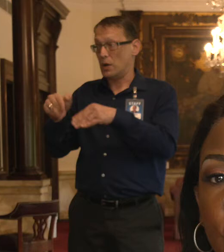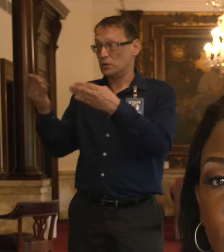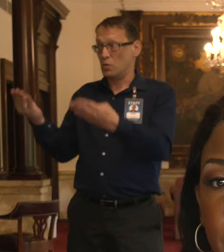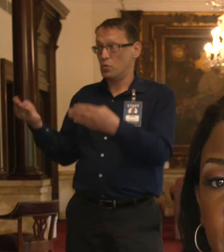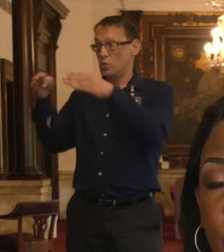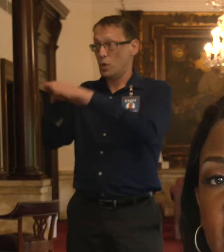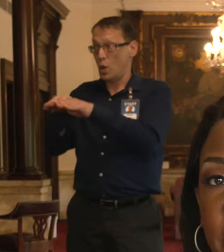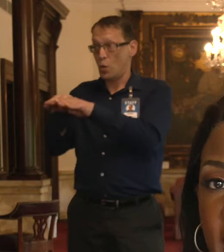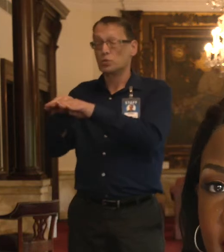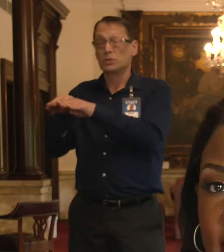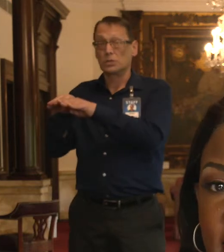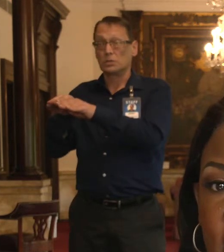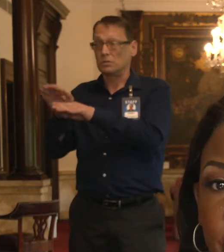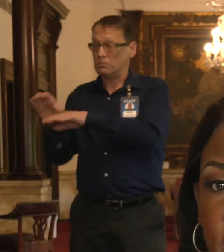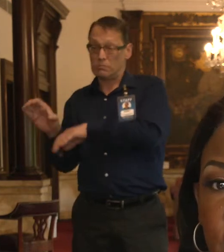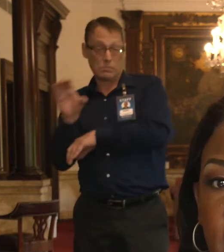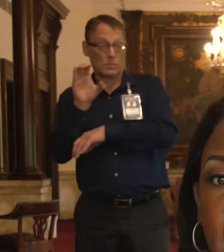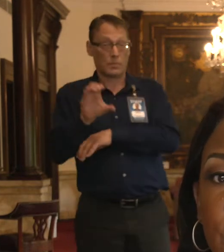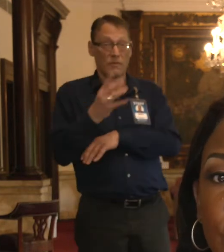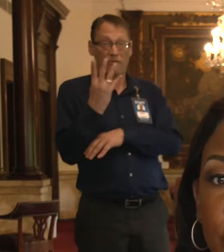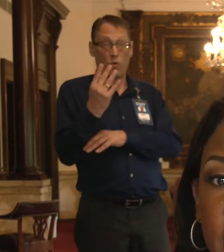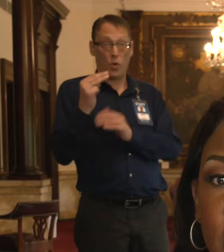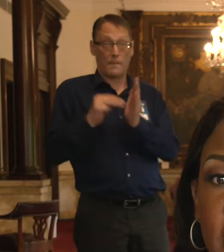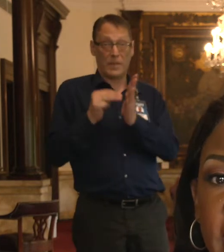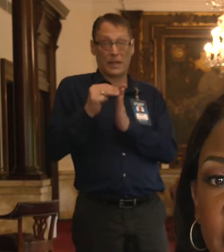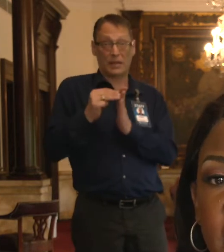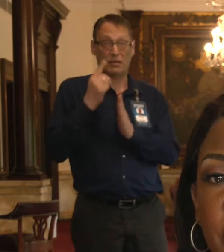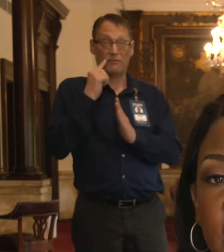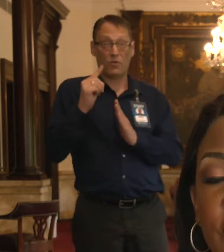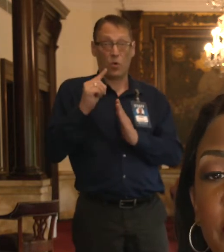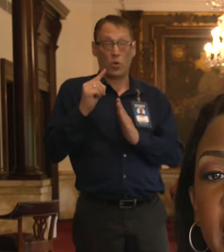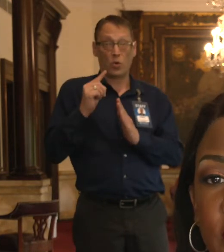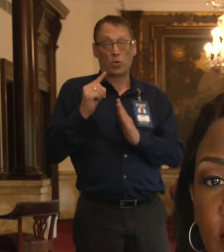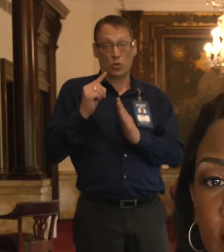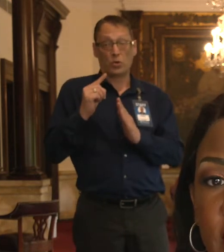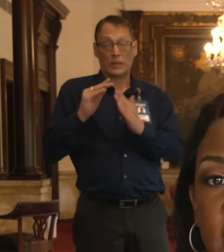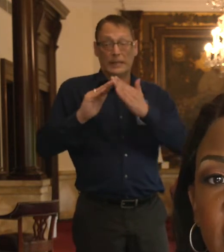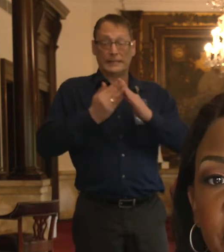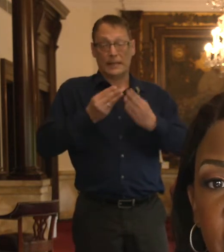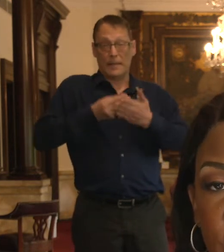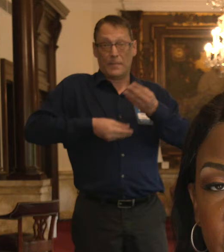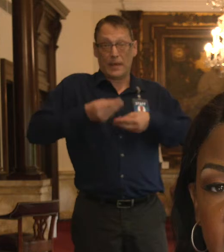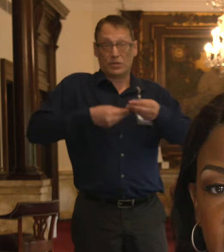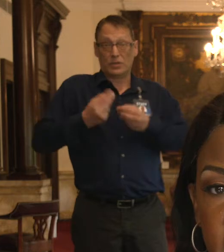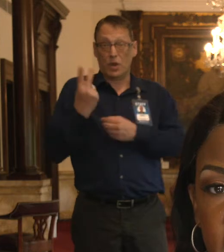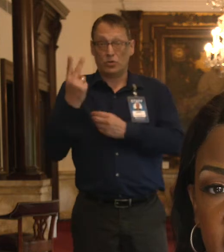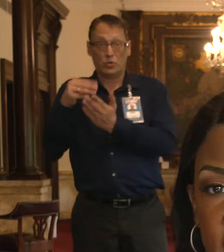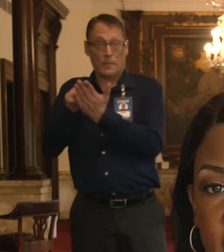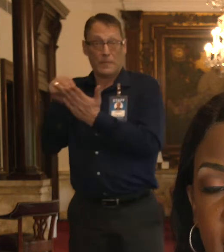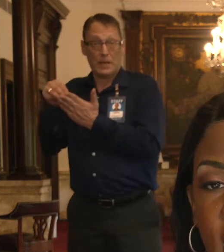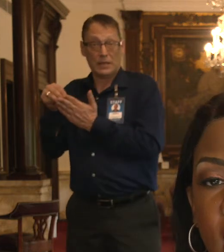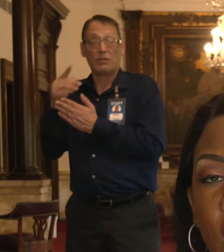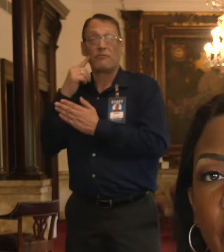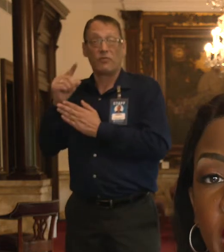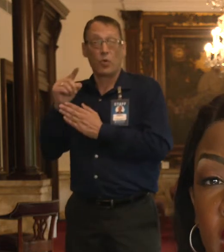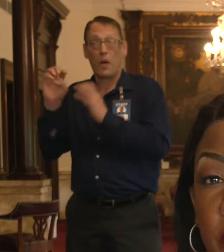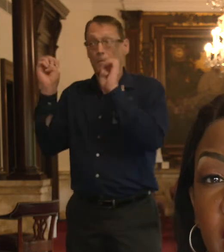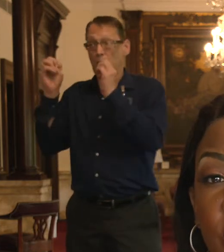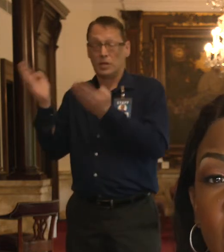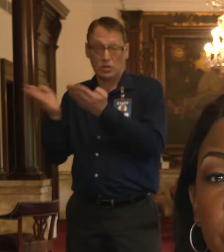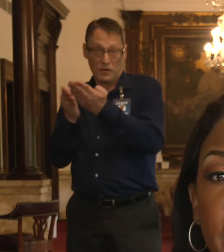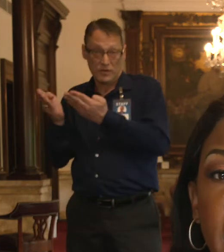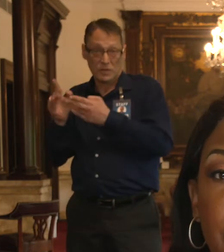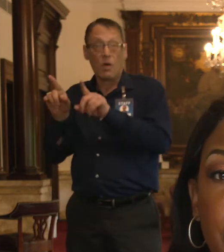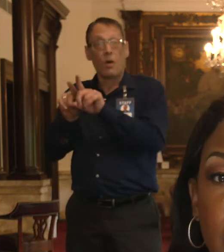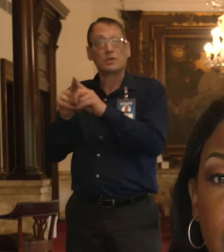Approximately $4 million went to balance the city's budget, and $2 million was kept in the budget for medical services and meals for detainees.